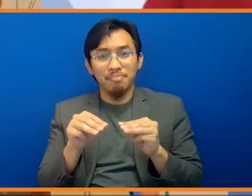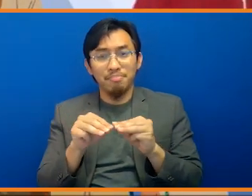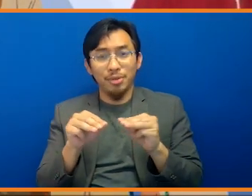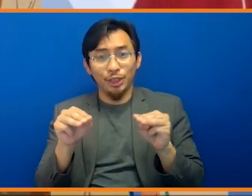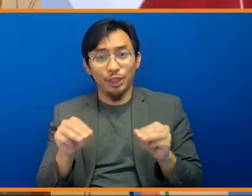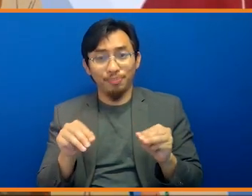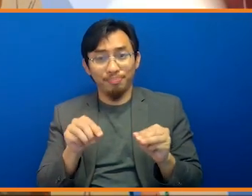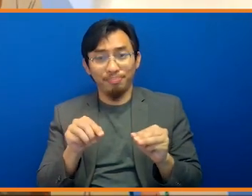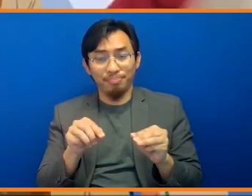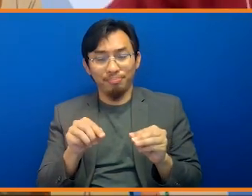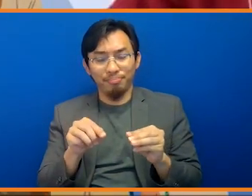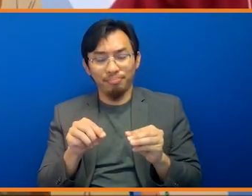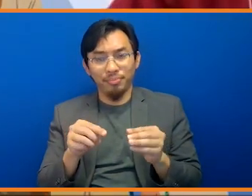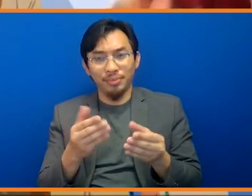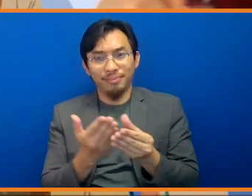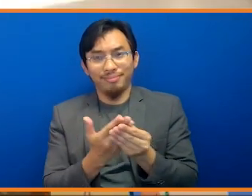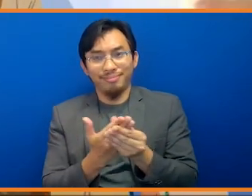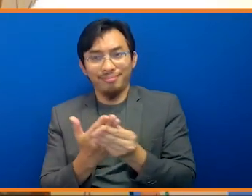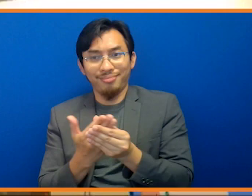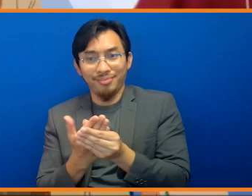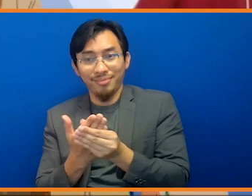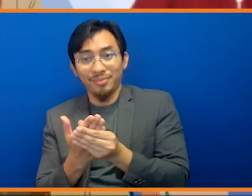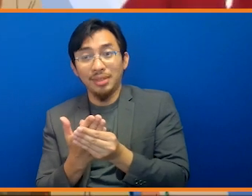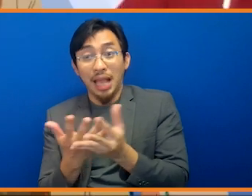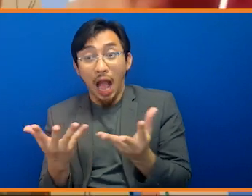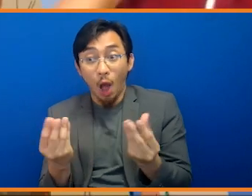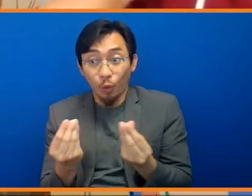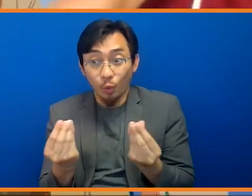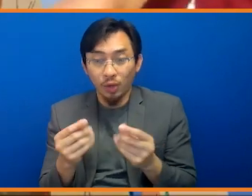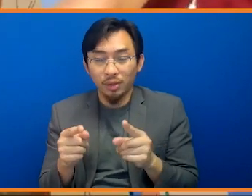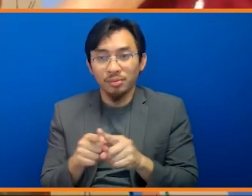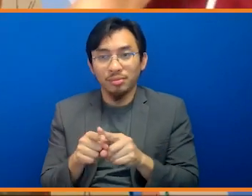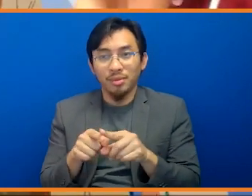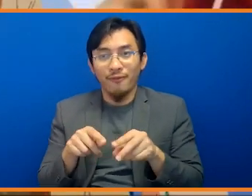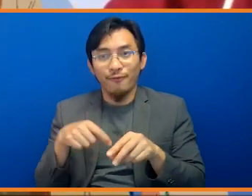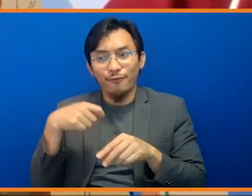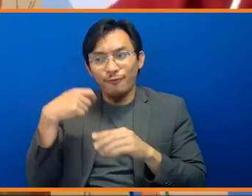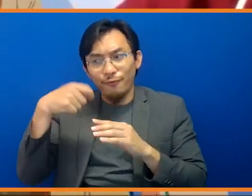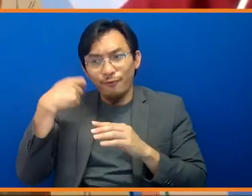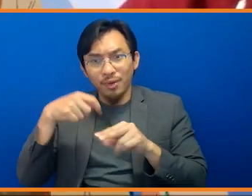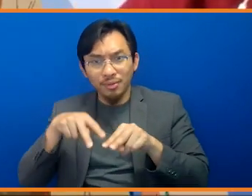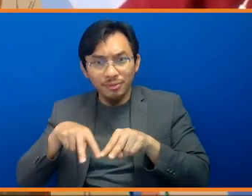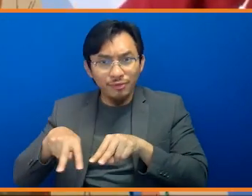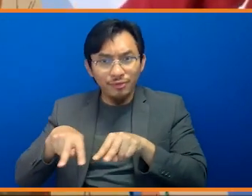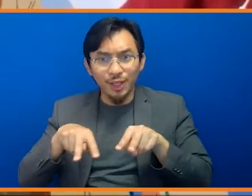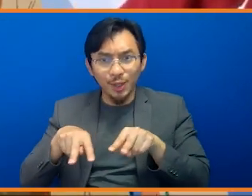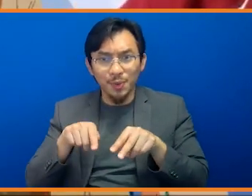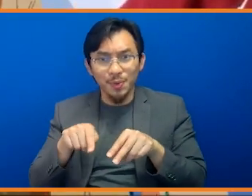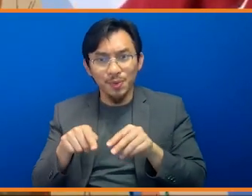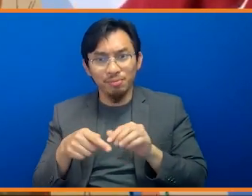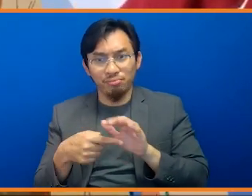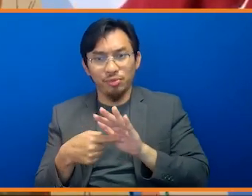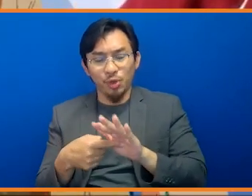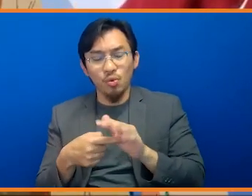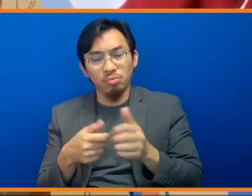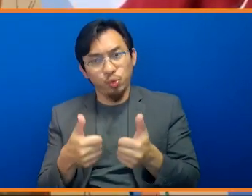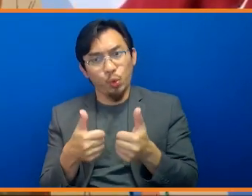museumizing the disaster archive through film, because I think it's more